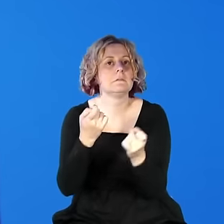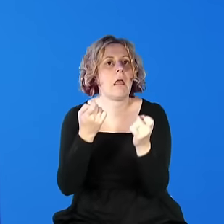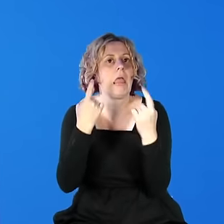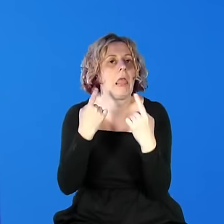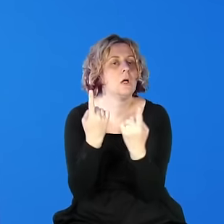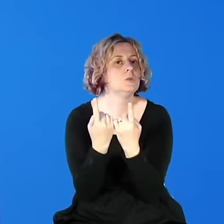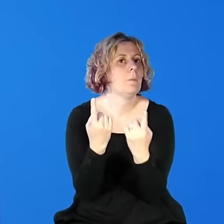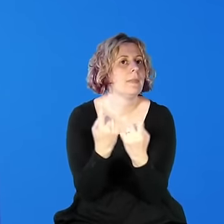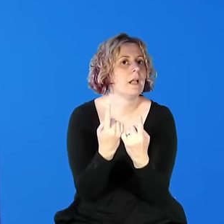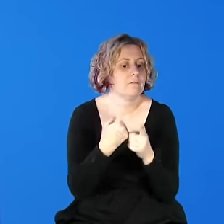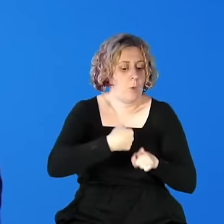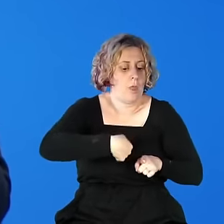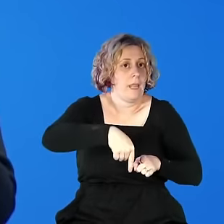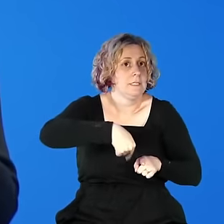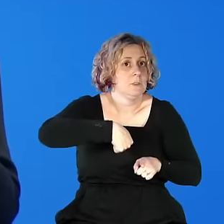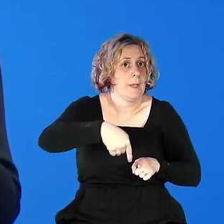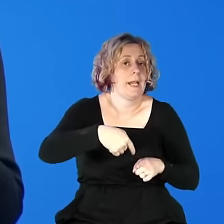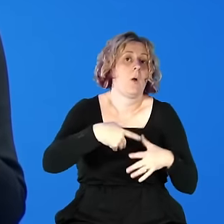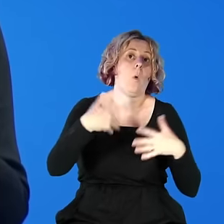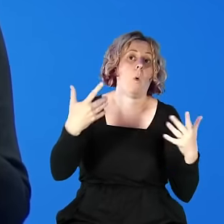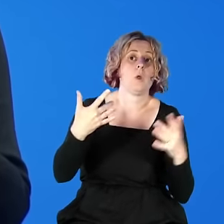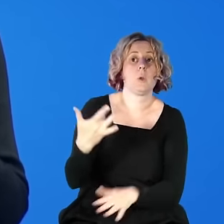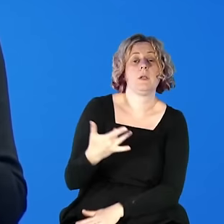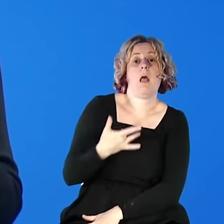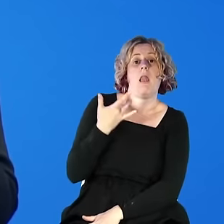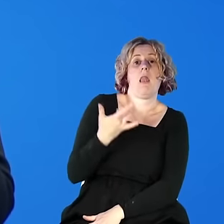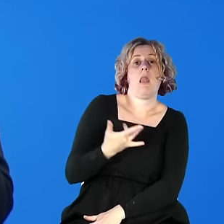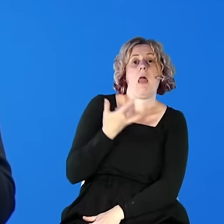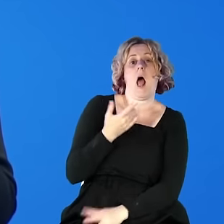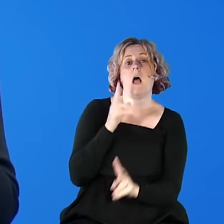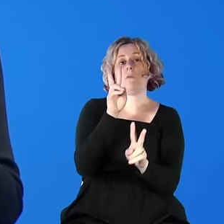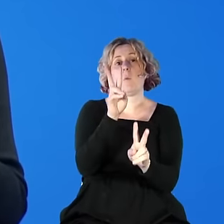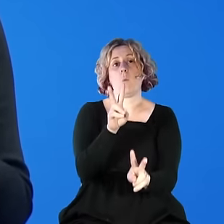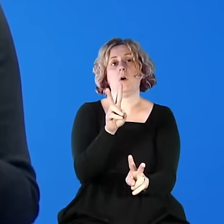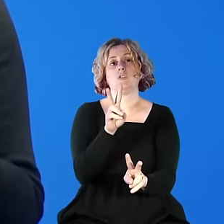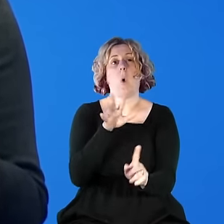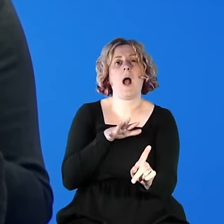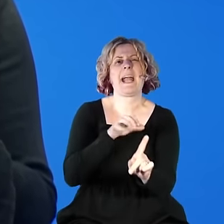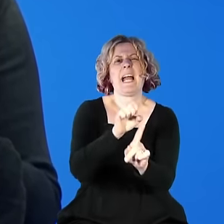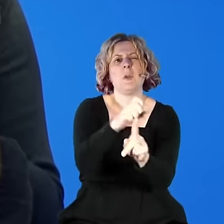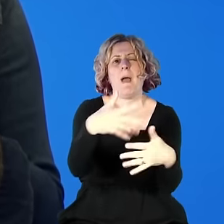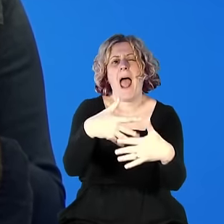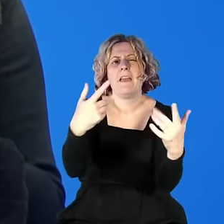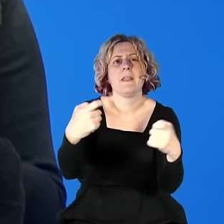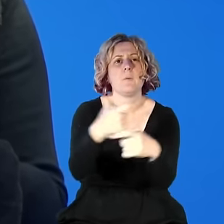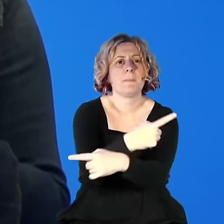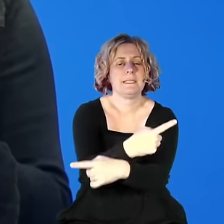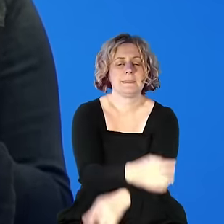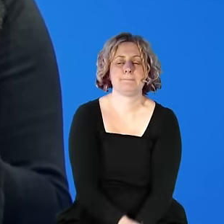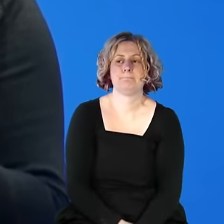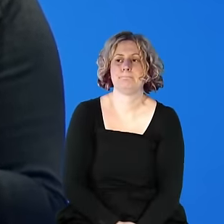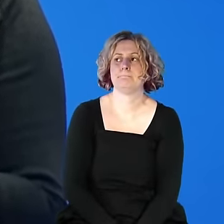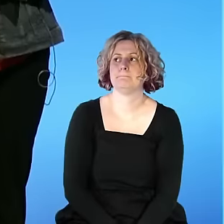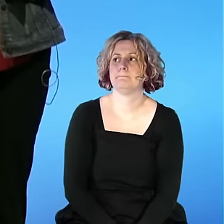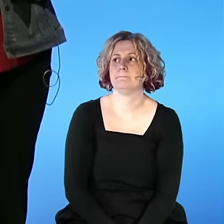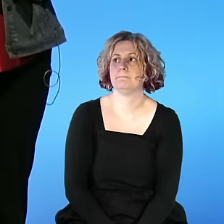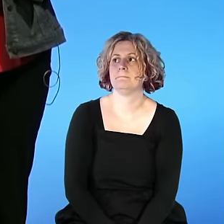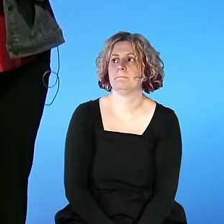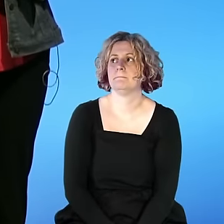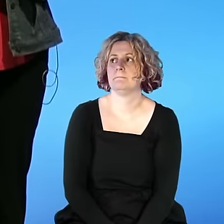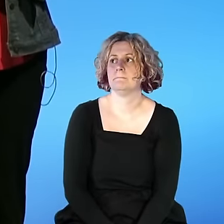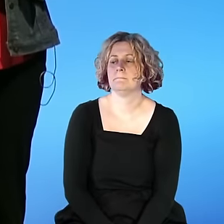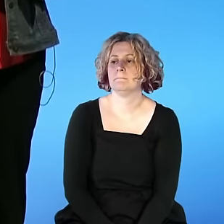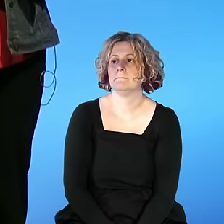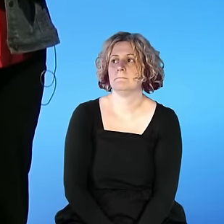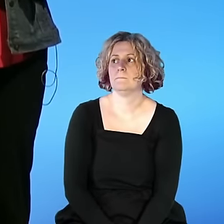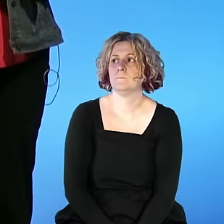this week, or you can live stream there or catch up on anything that you haven't managed to get to. Very handy. And as is the